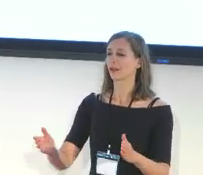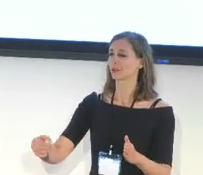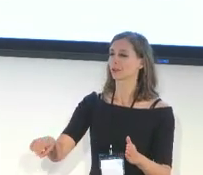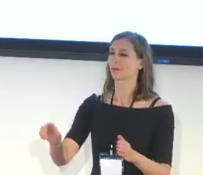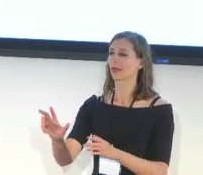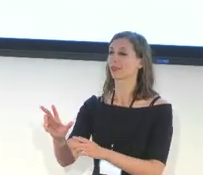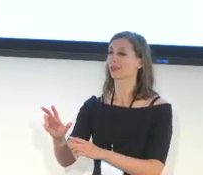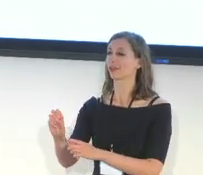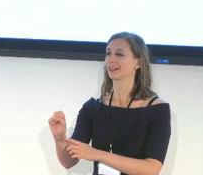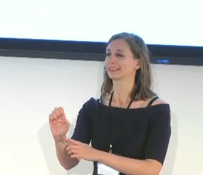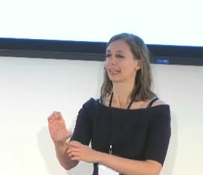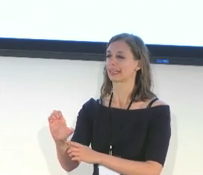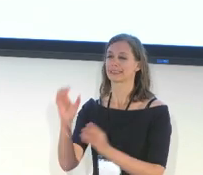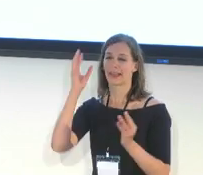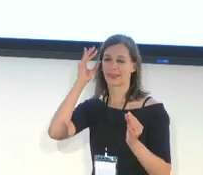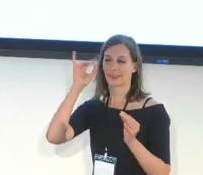that.